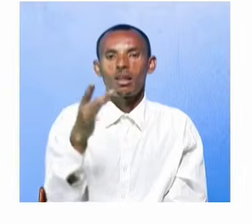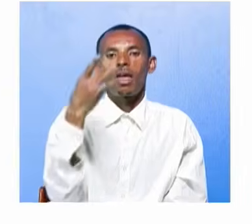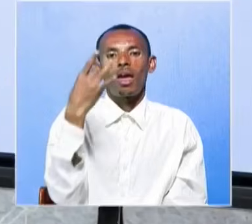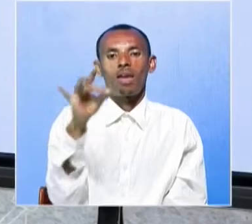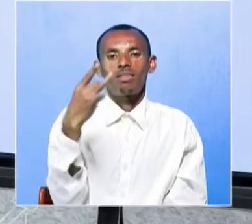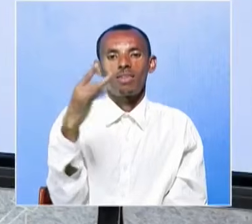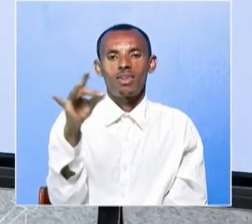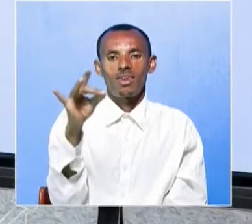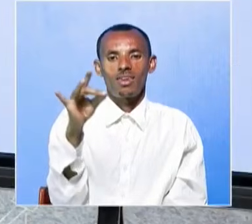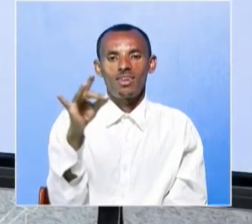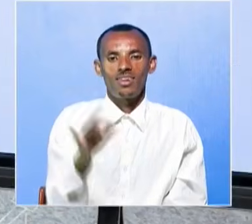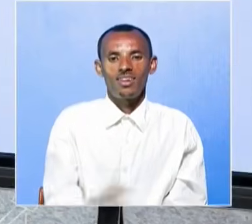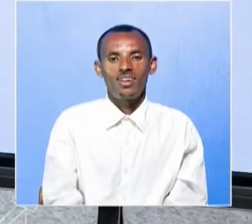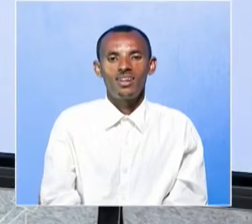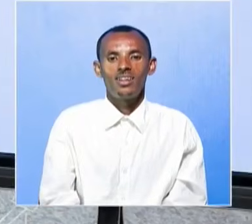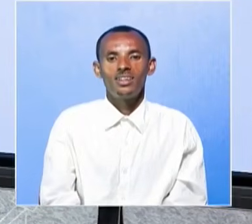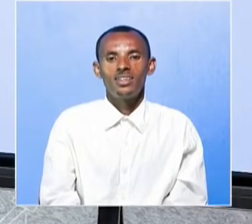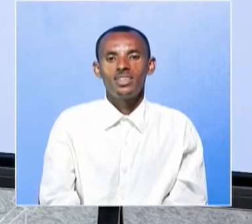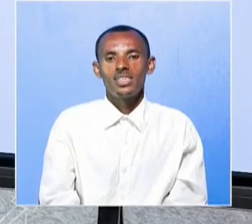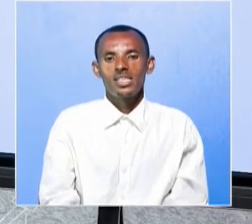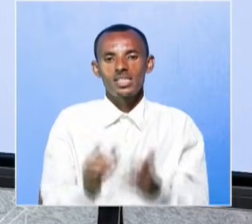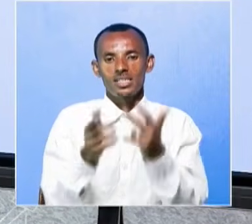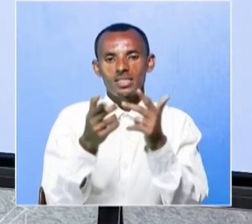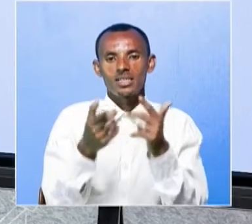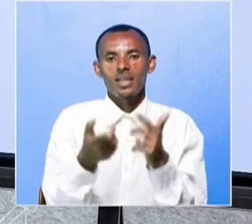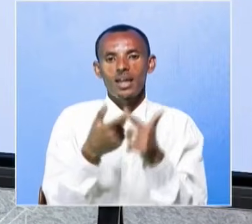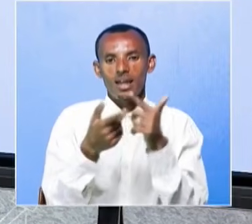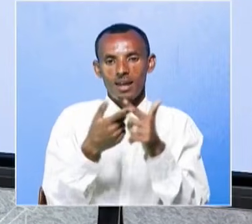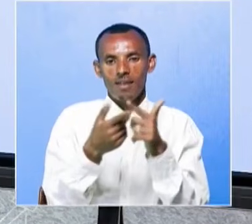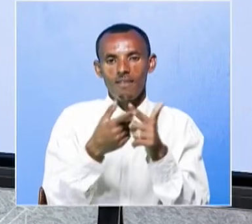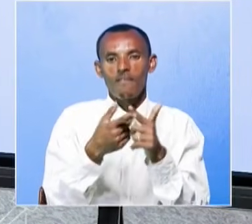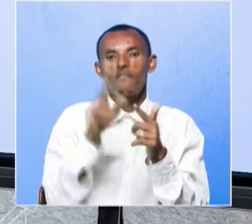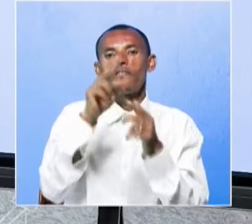18. So the second variable is known.